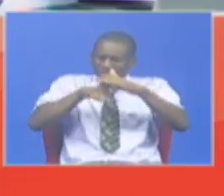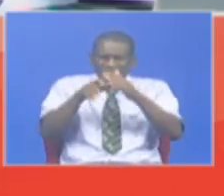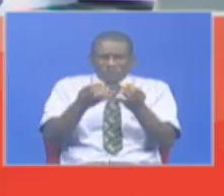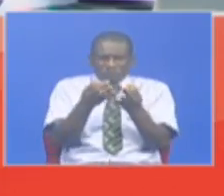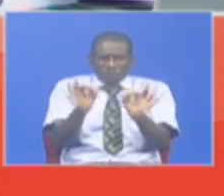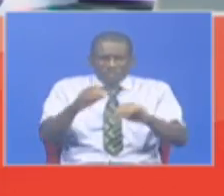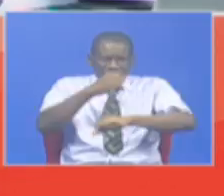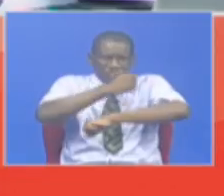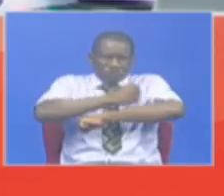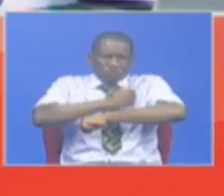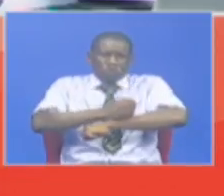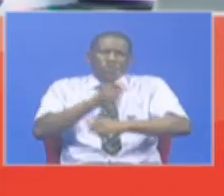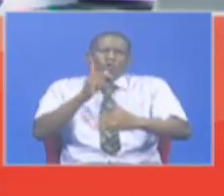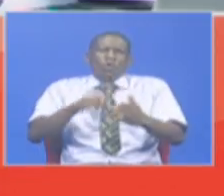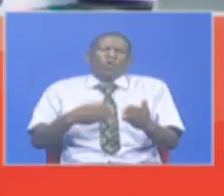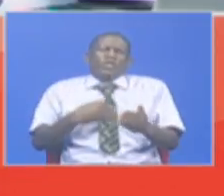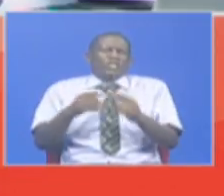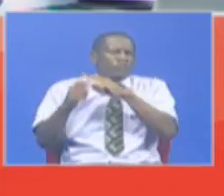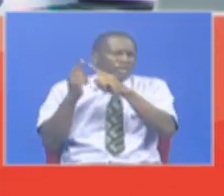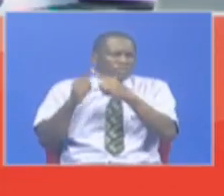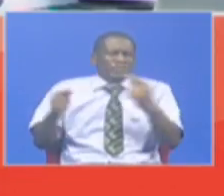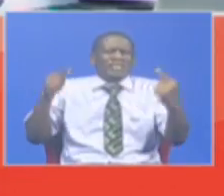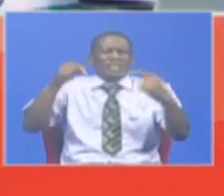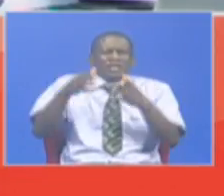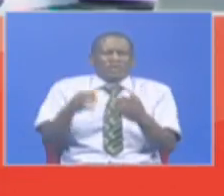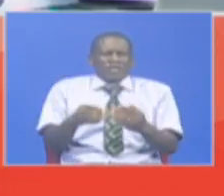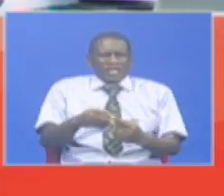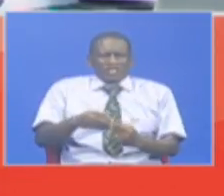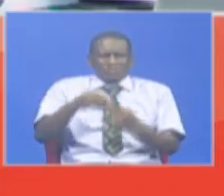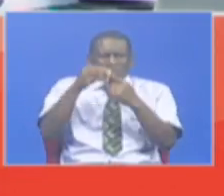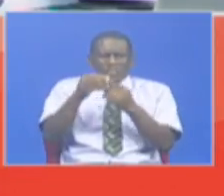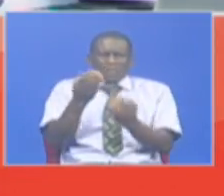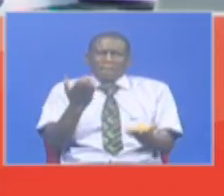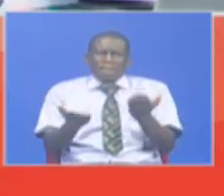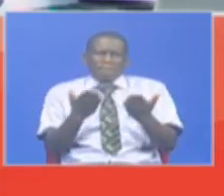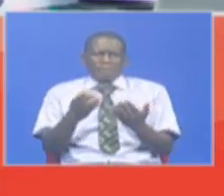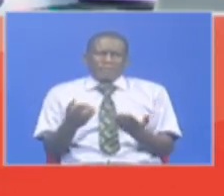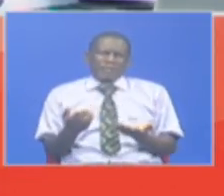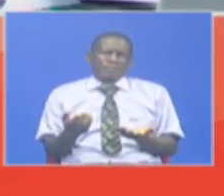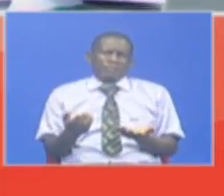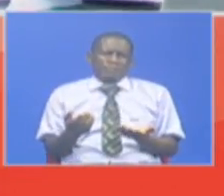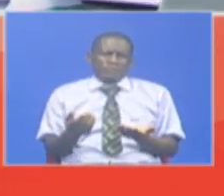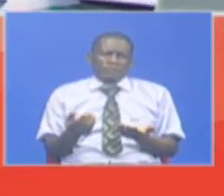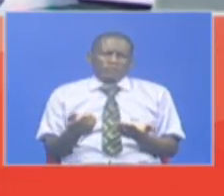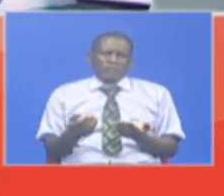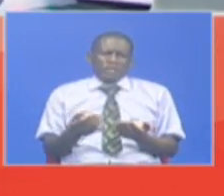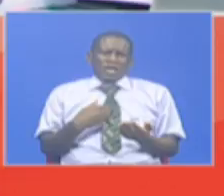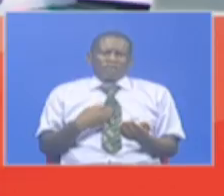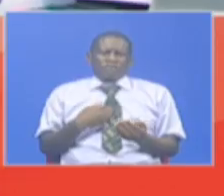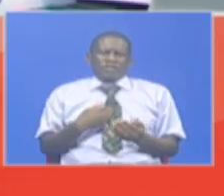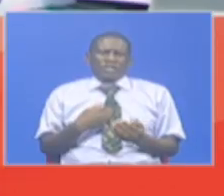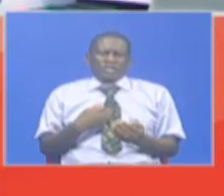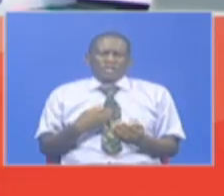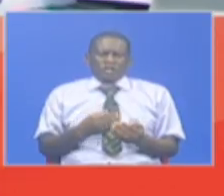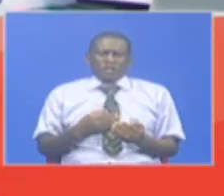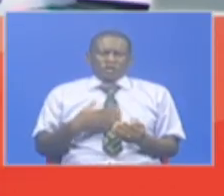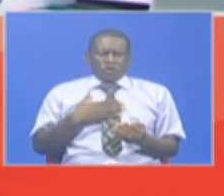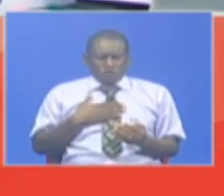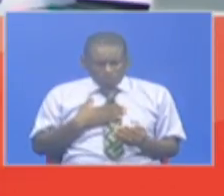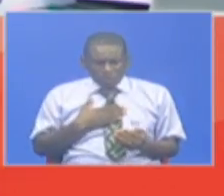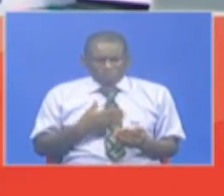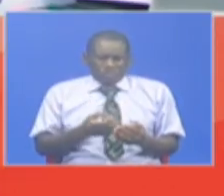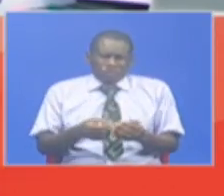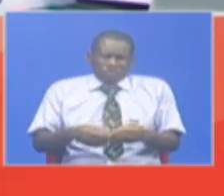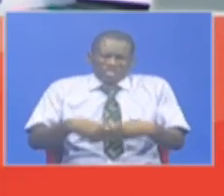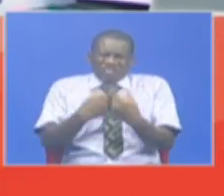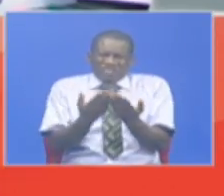school. What has been your experience so far, especially in maybe just kitting out dignity kits for these children who are at